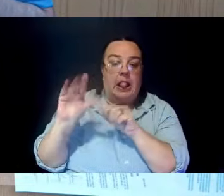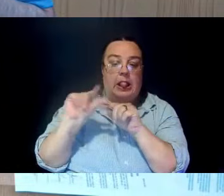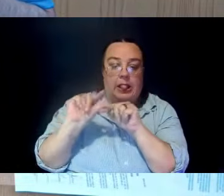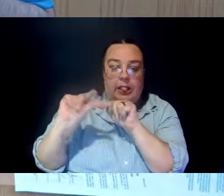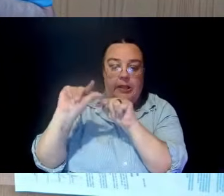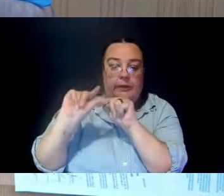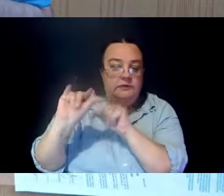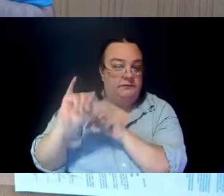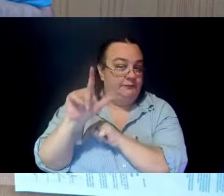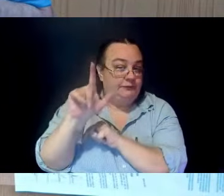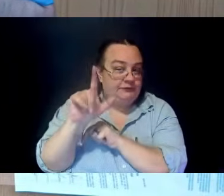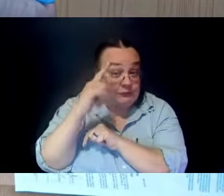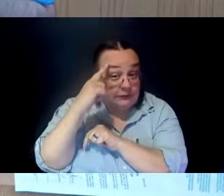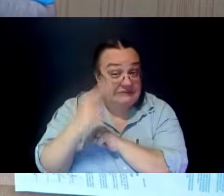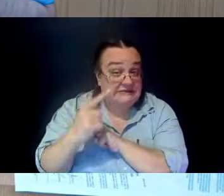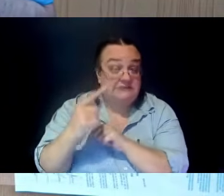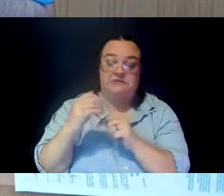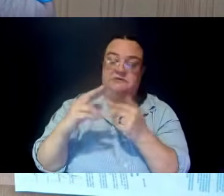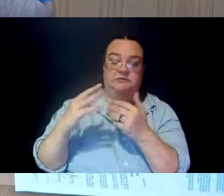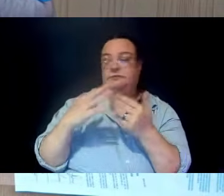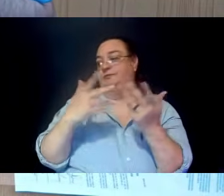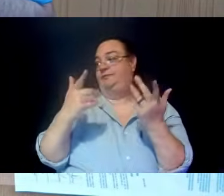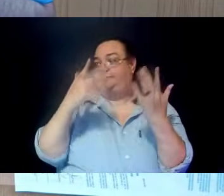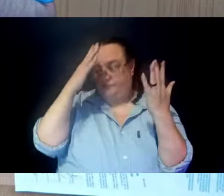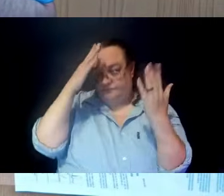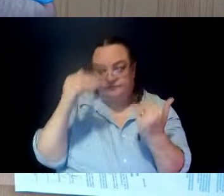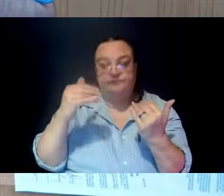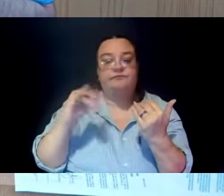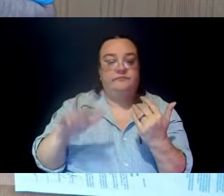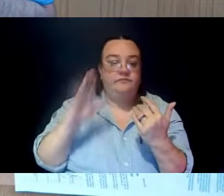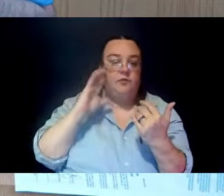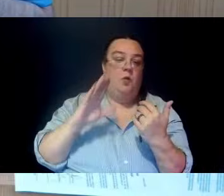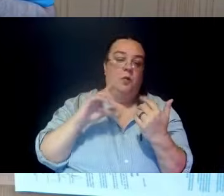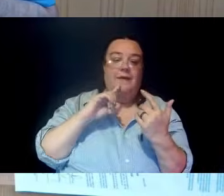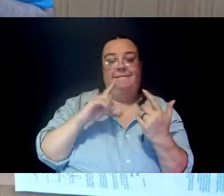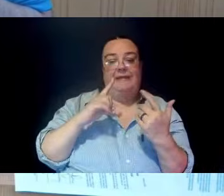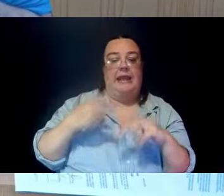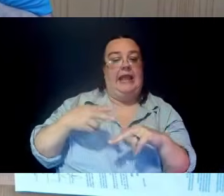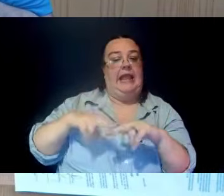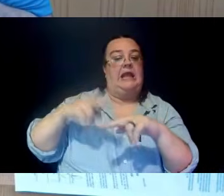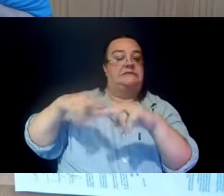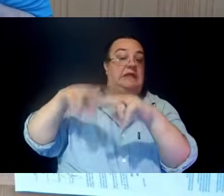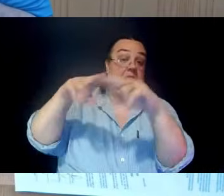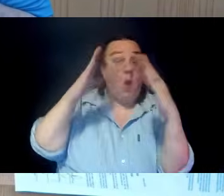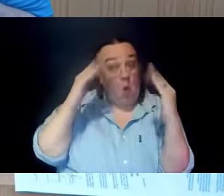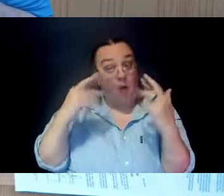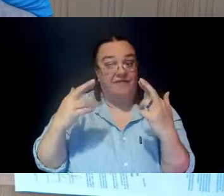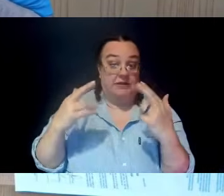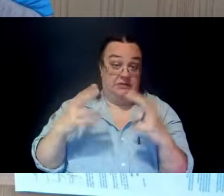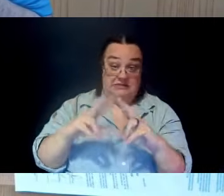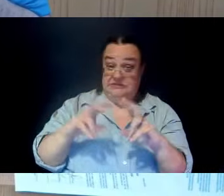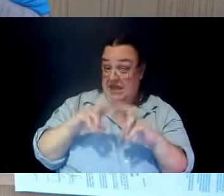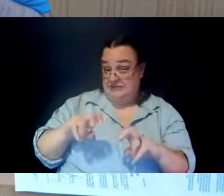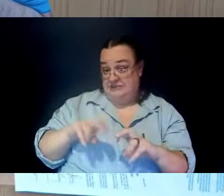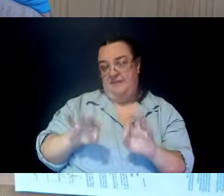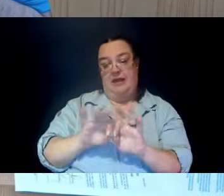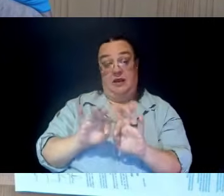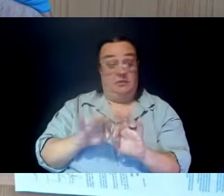21 cents of what is hopefully an escalating or rising assessment. Any questions?